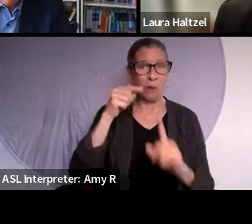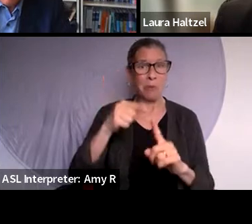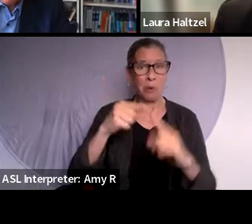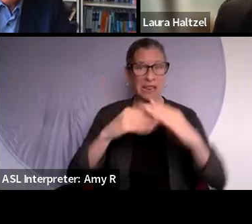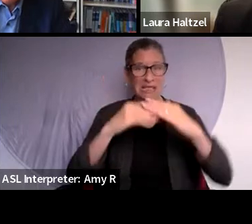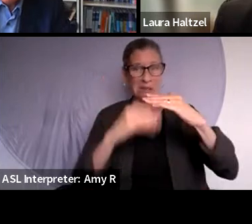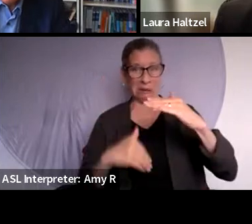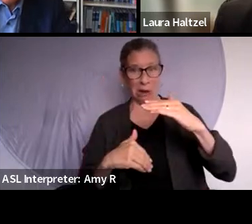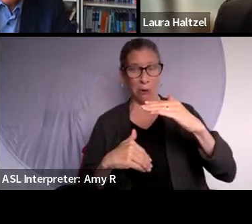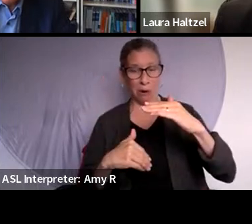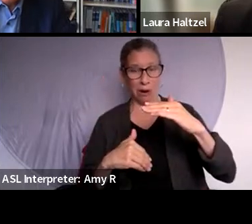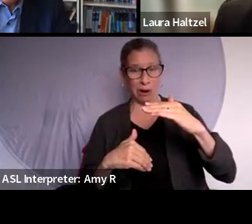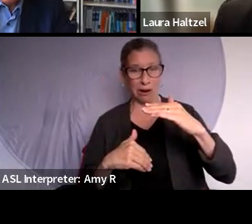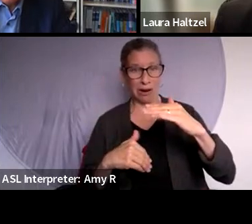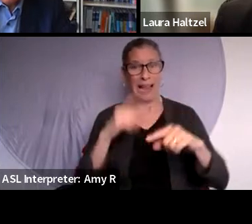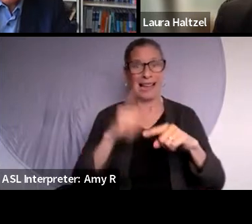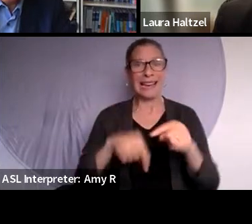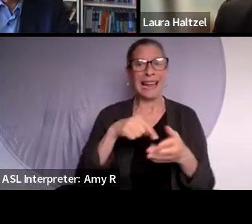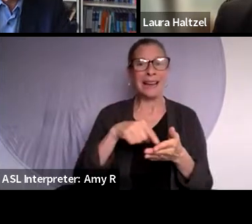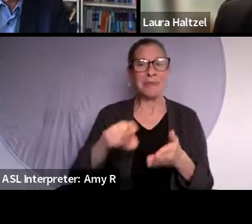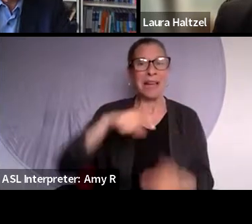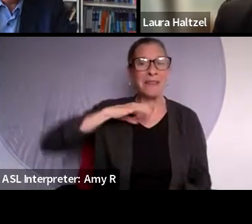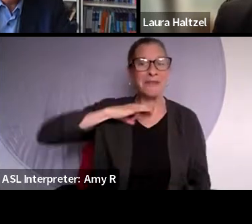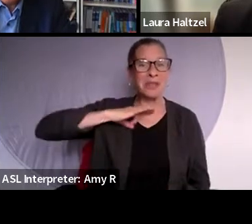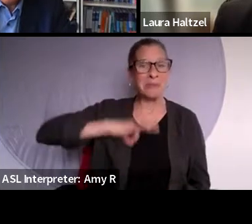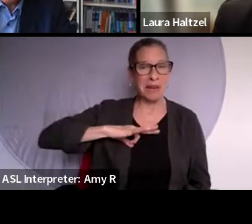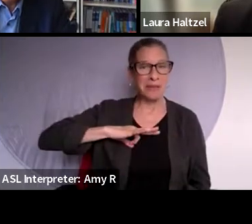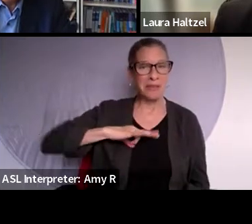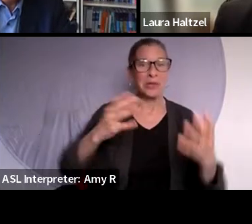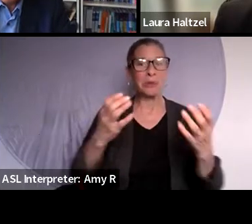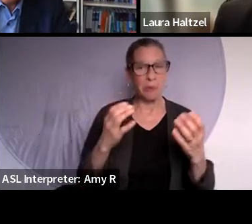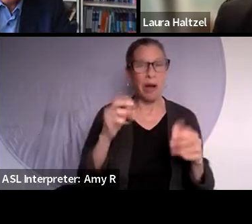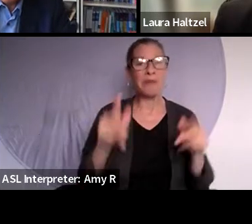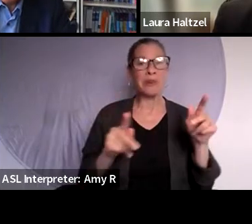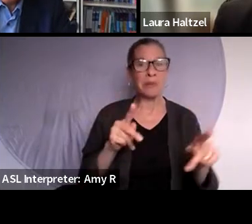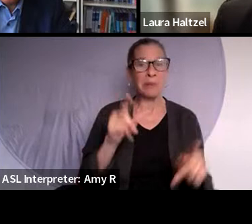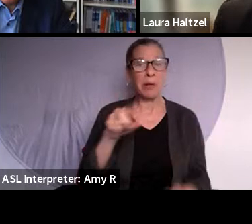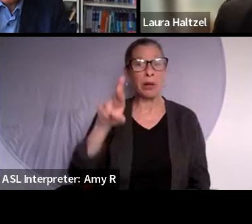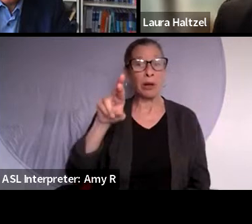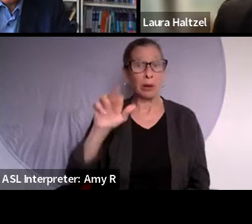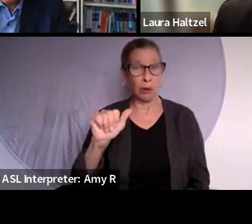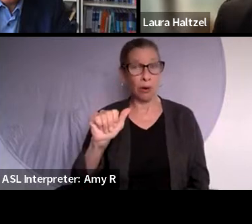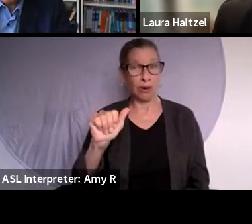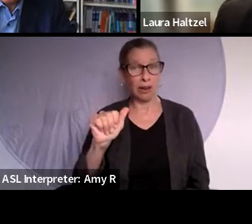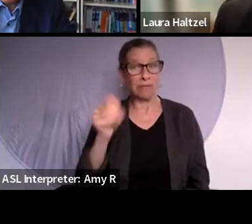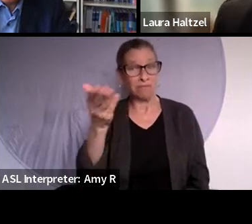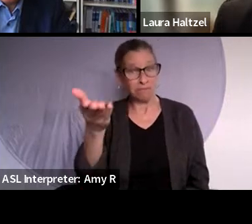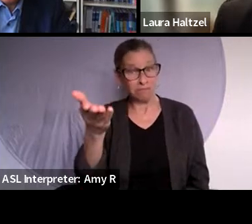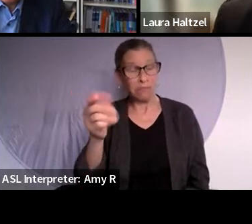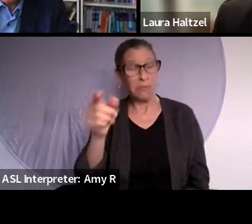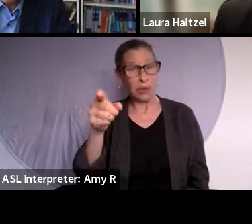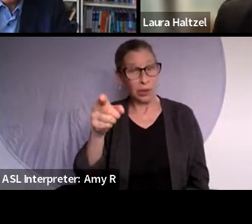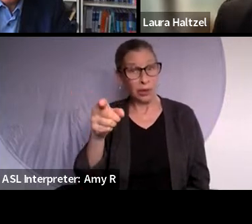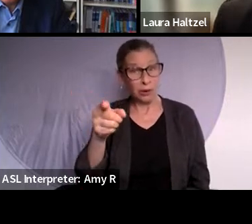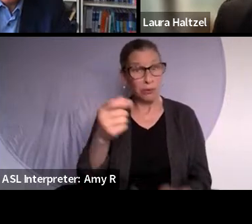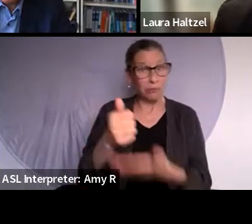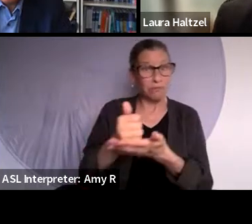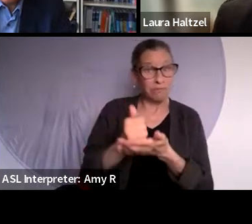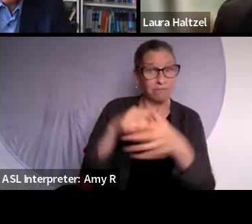they would need to be to pay for the benefits we want for people? Laura, maybe I could ping you on this.